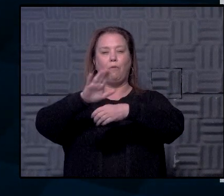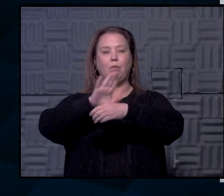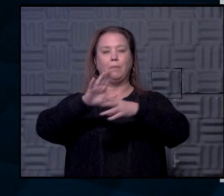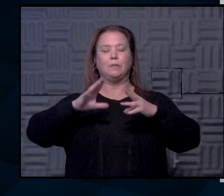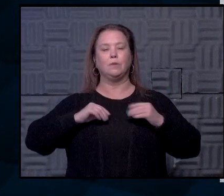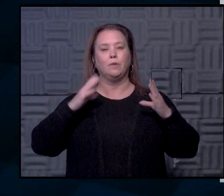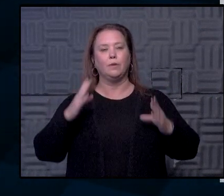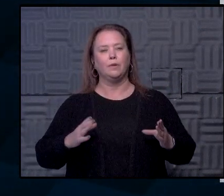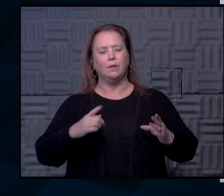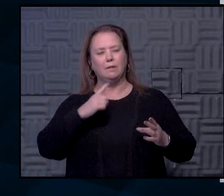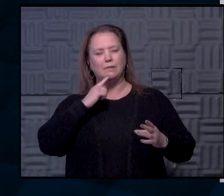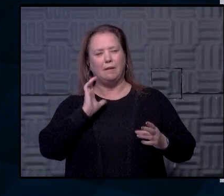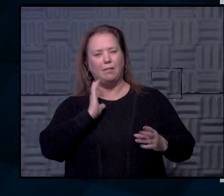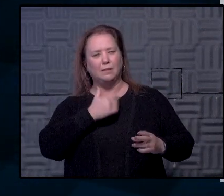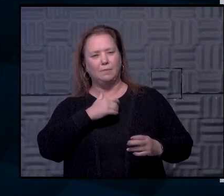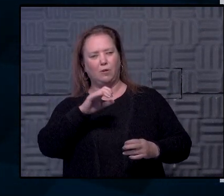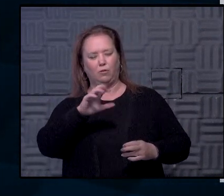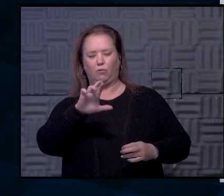about your crates.